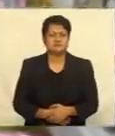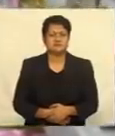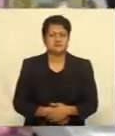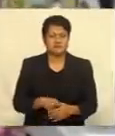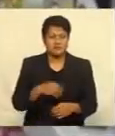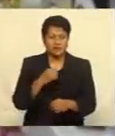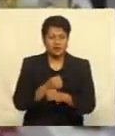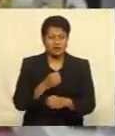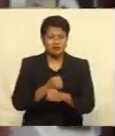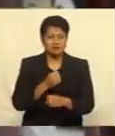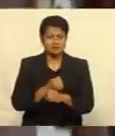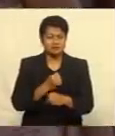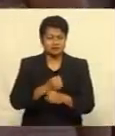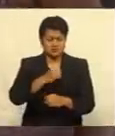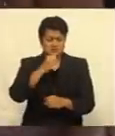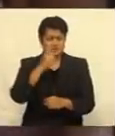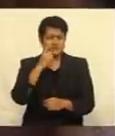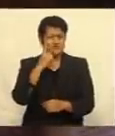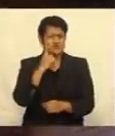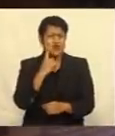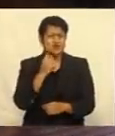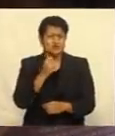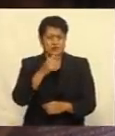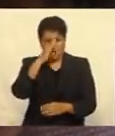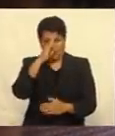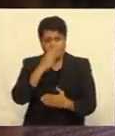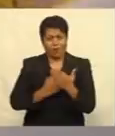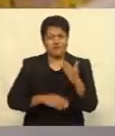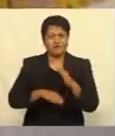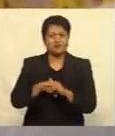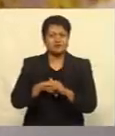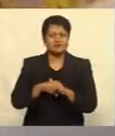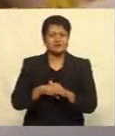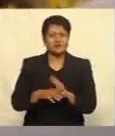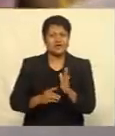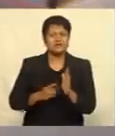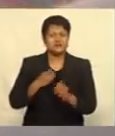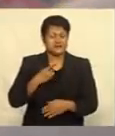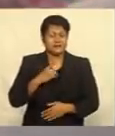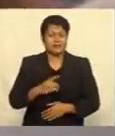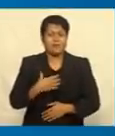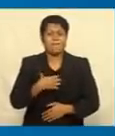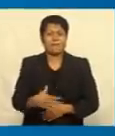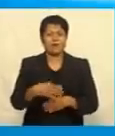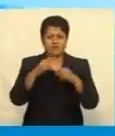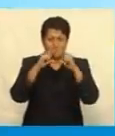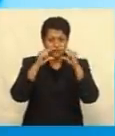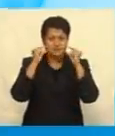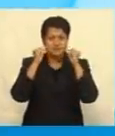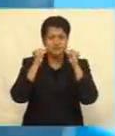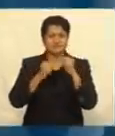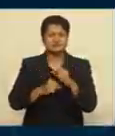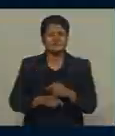Employers Federation hopeful and demand increases for face masks.